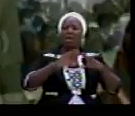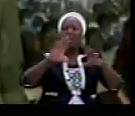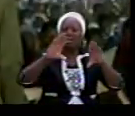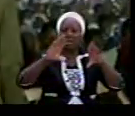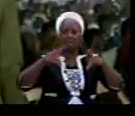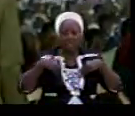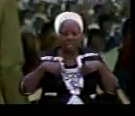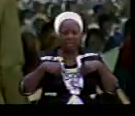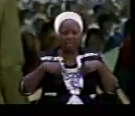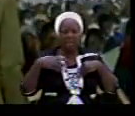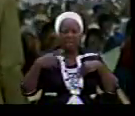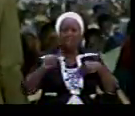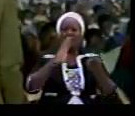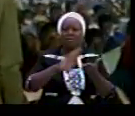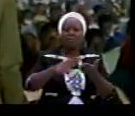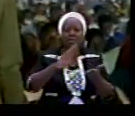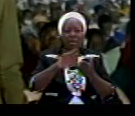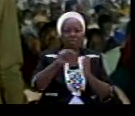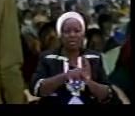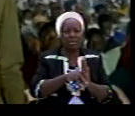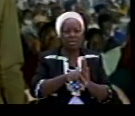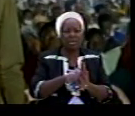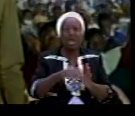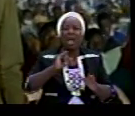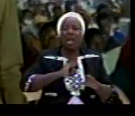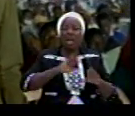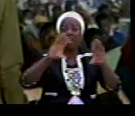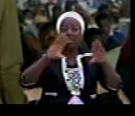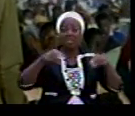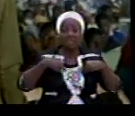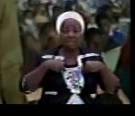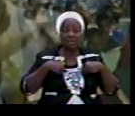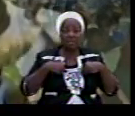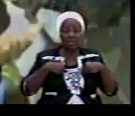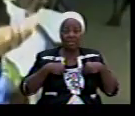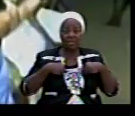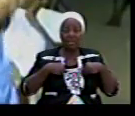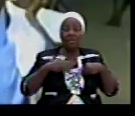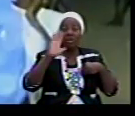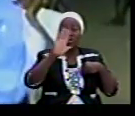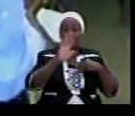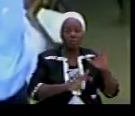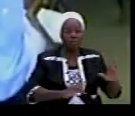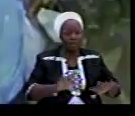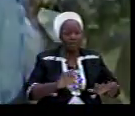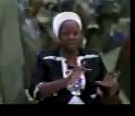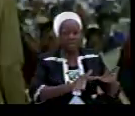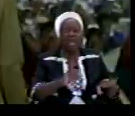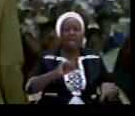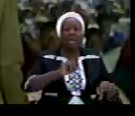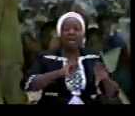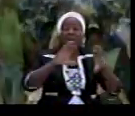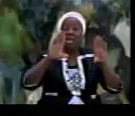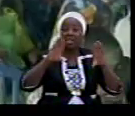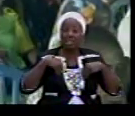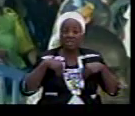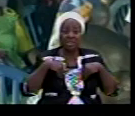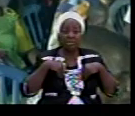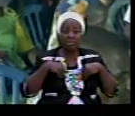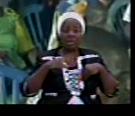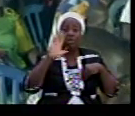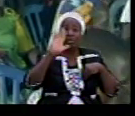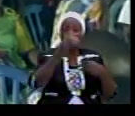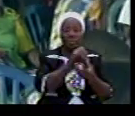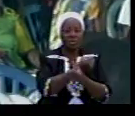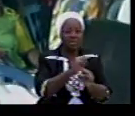the forgiveness. I accept your mercy. I accept your